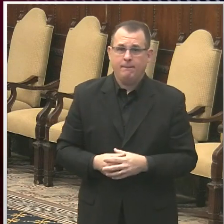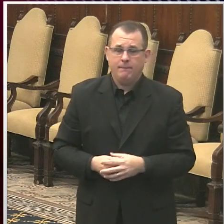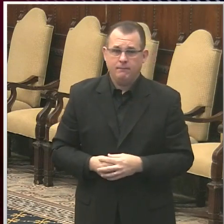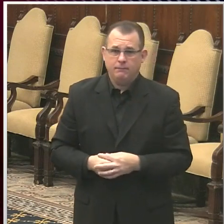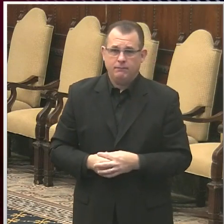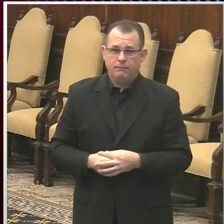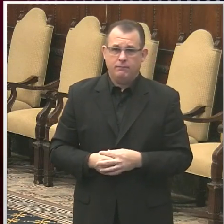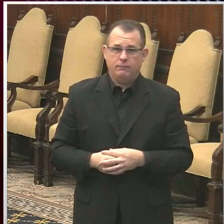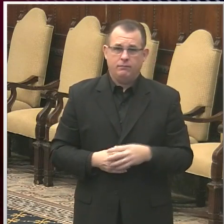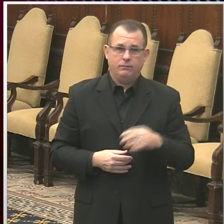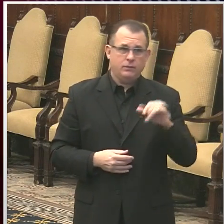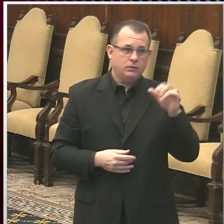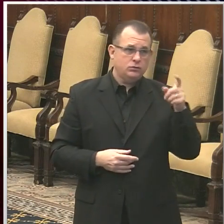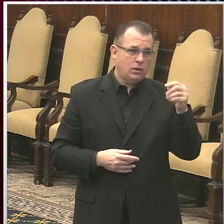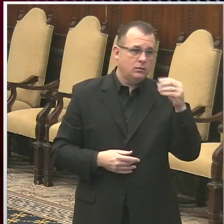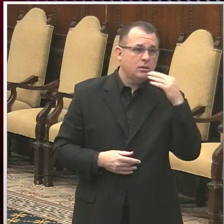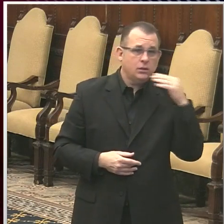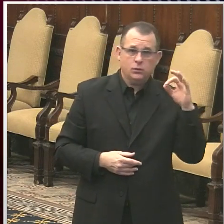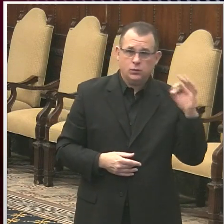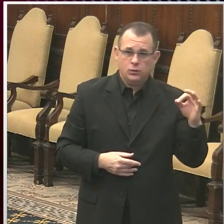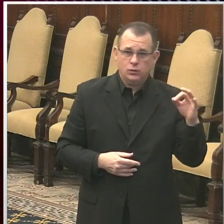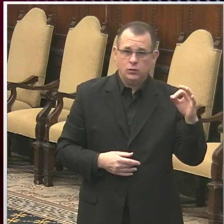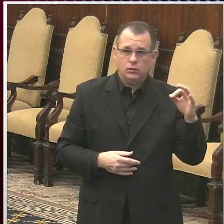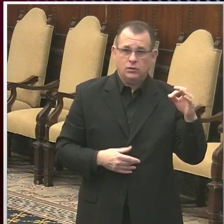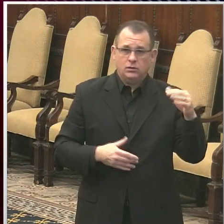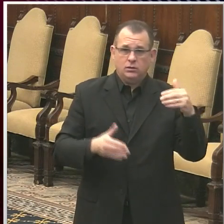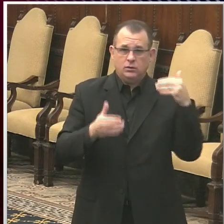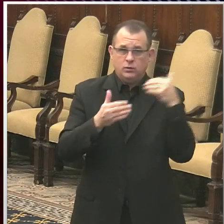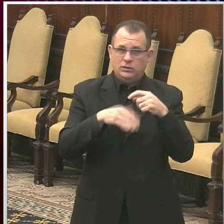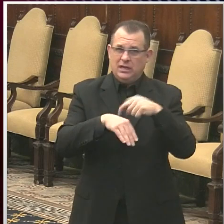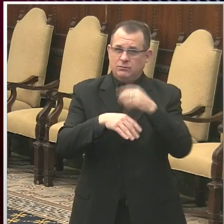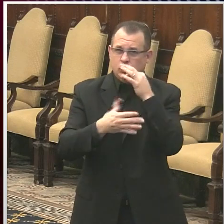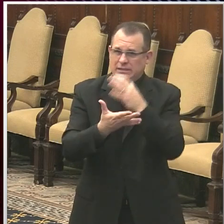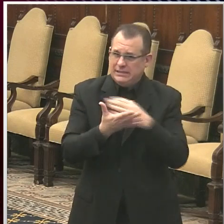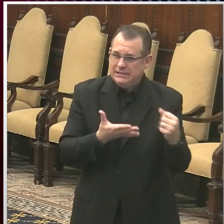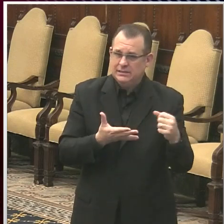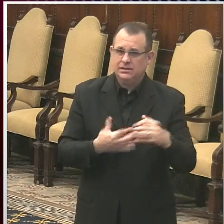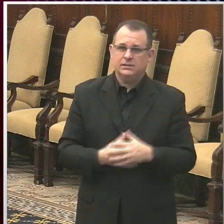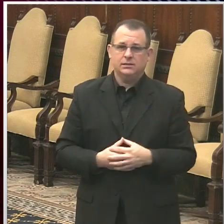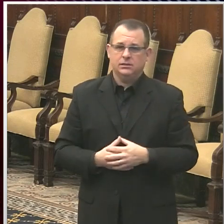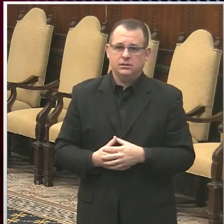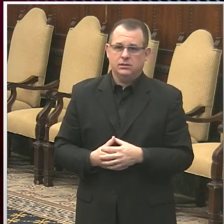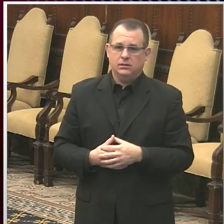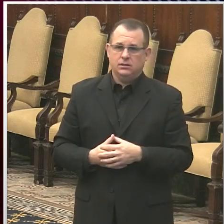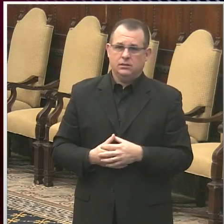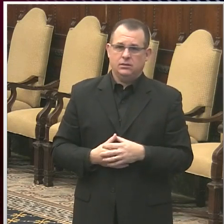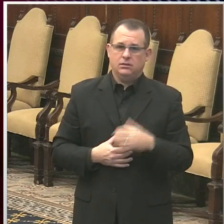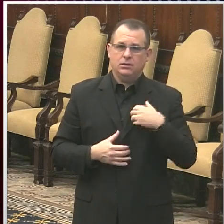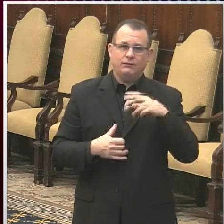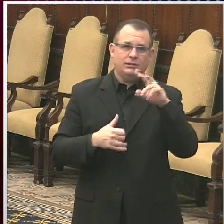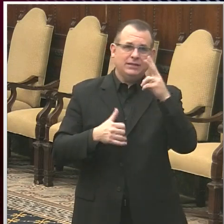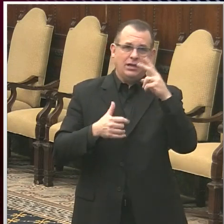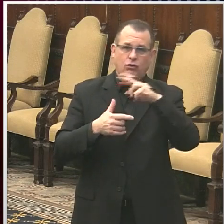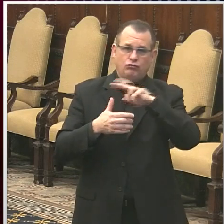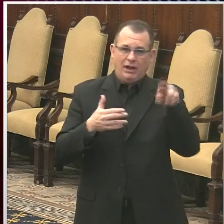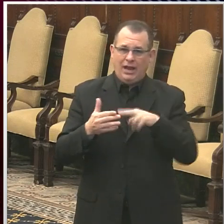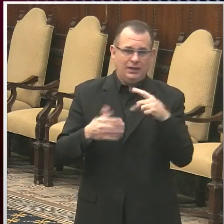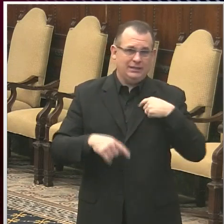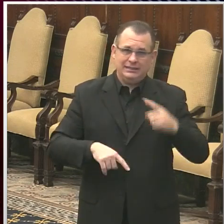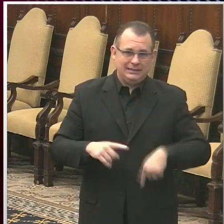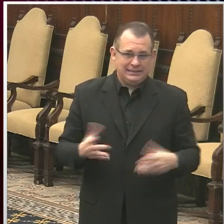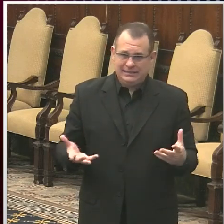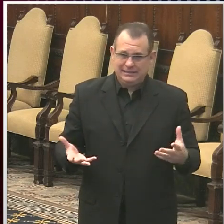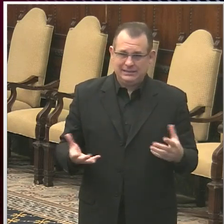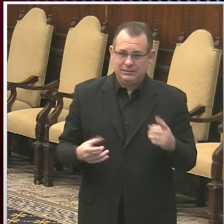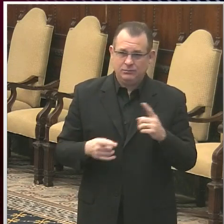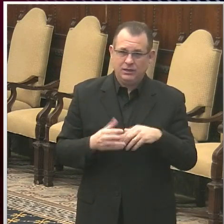and by the way, we're very close to running out of time, so we'll not have time today for a second round, unfortunately. But next we go